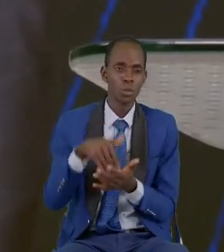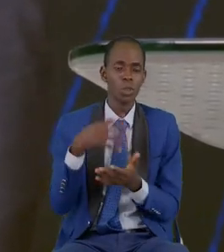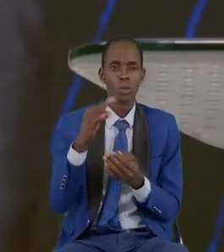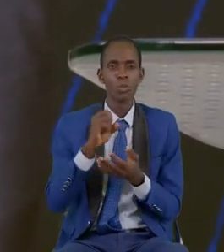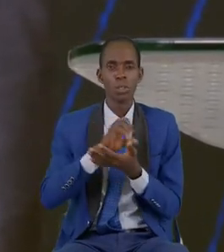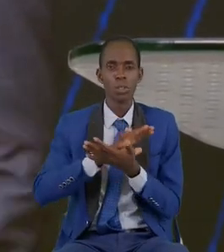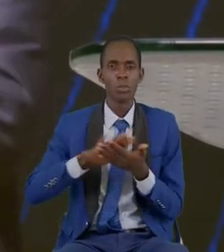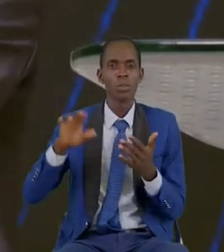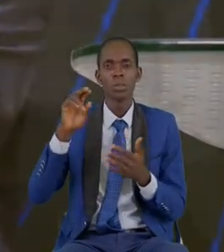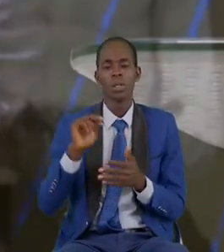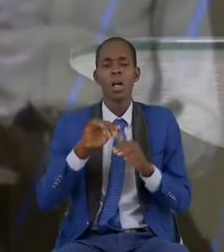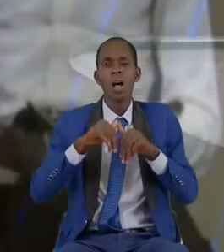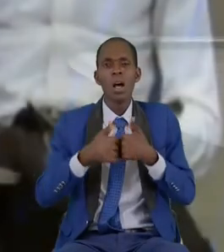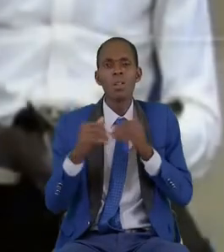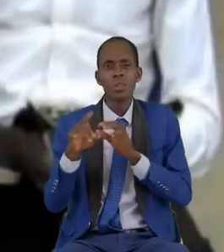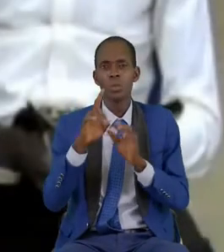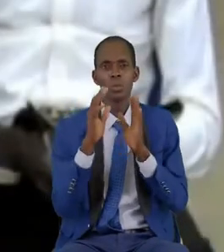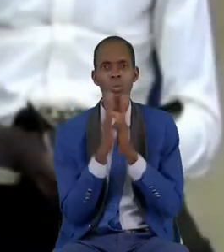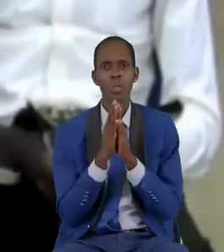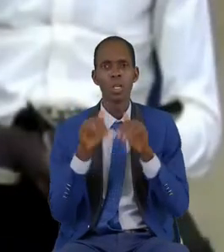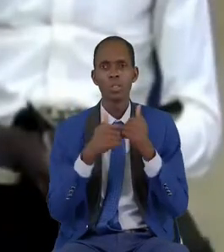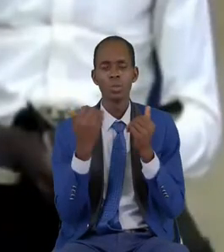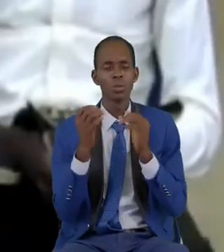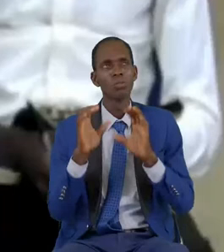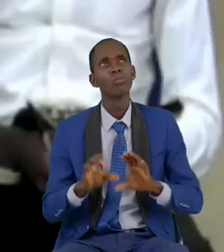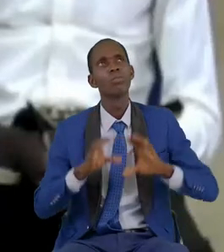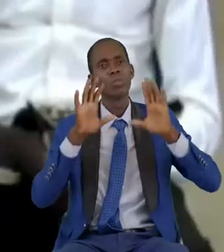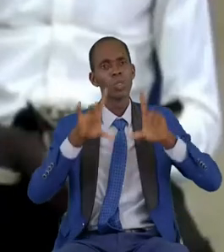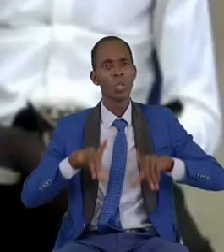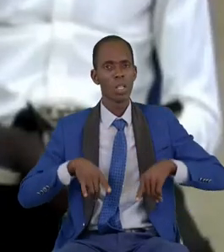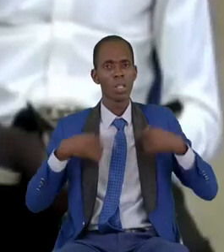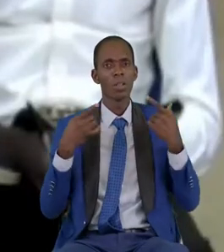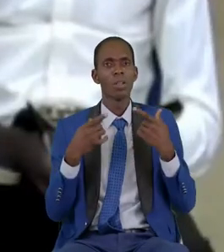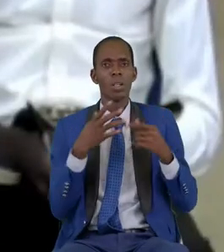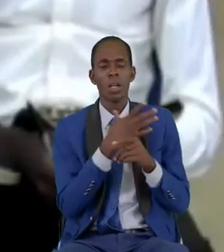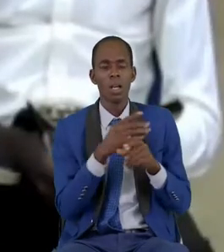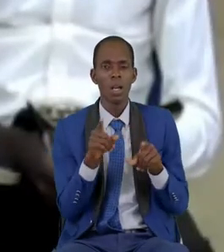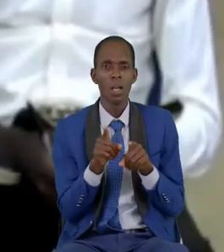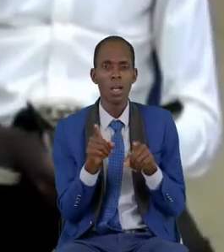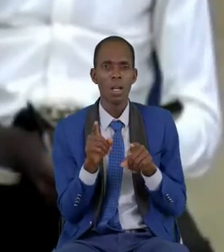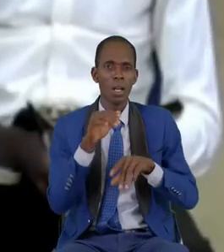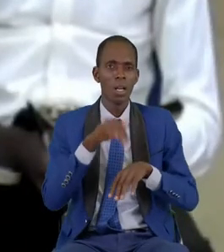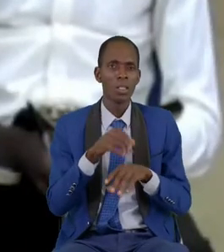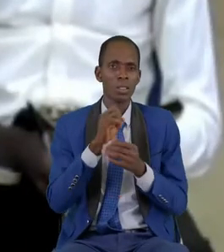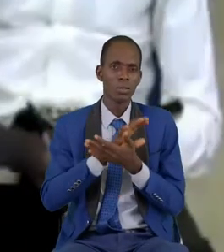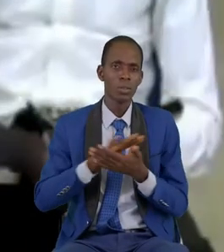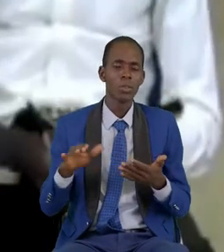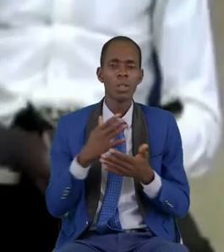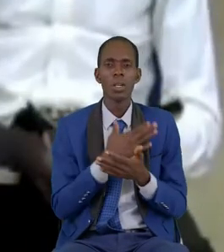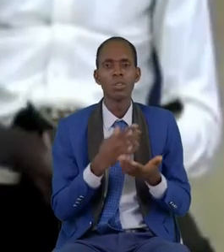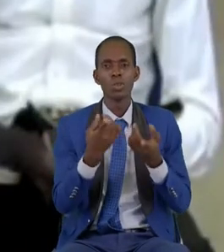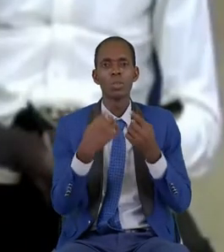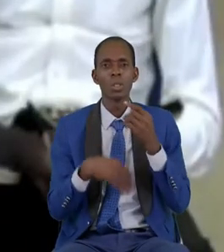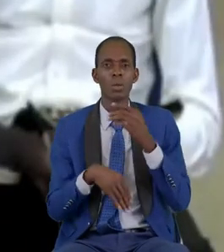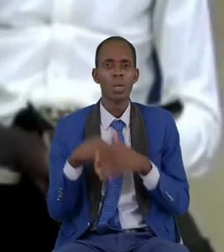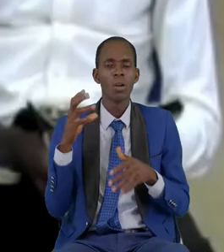you pray? How did you consecrate your life at sanctification? And when you came out of that